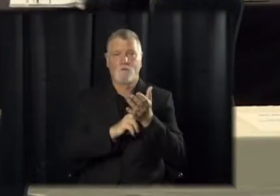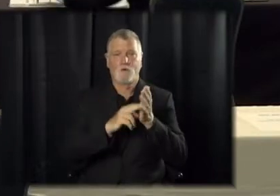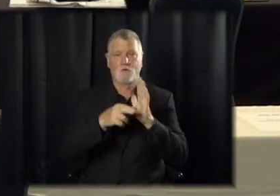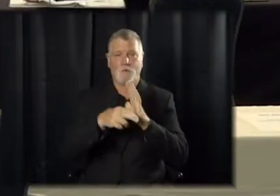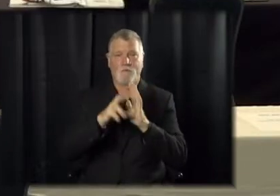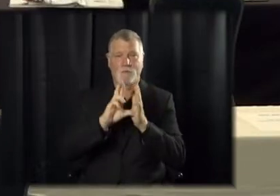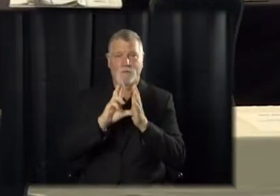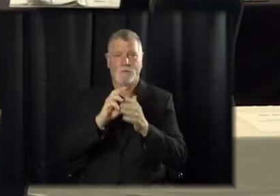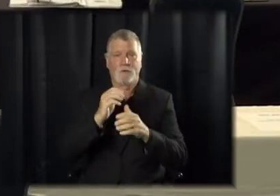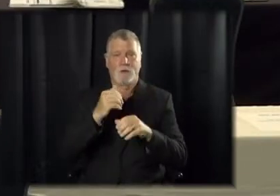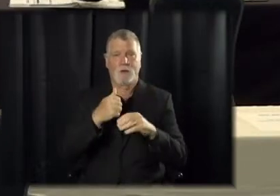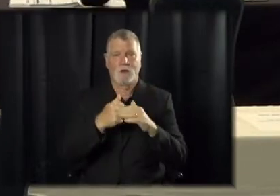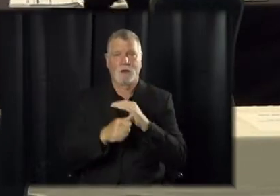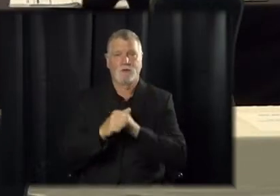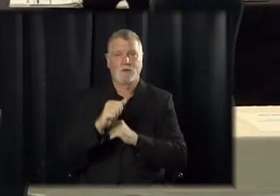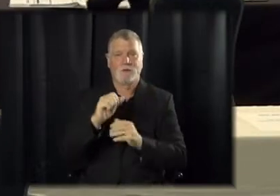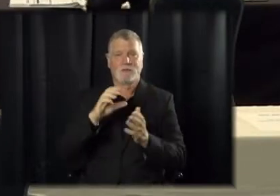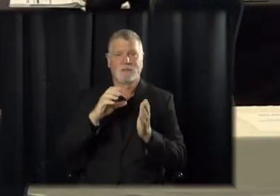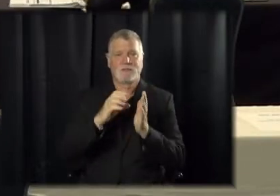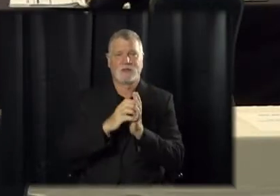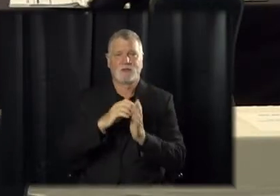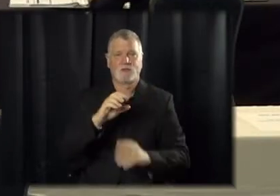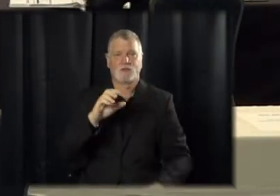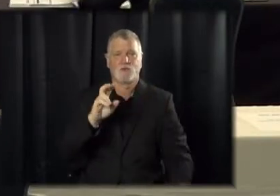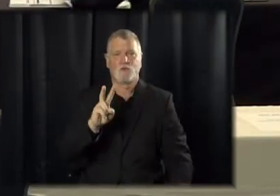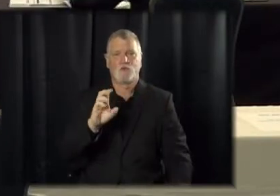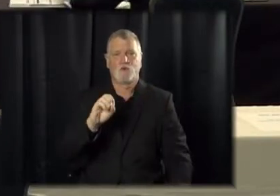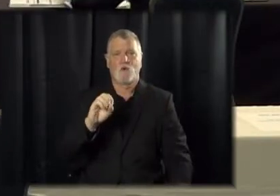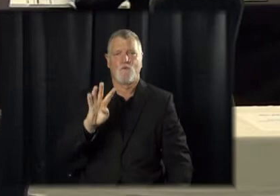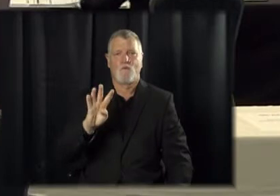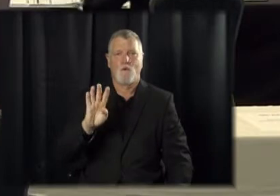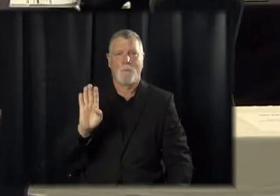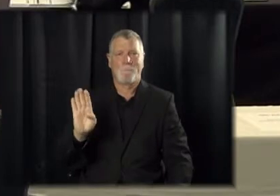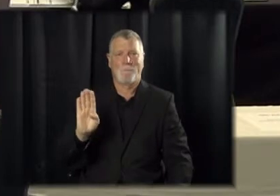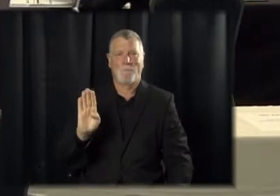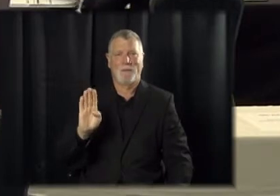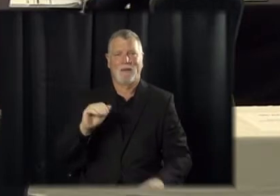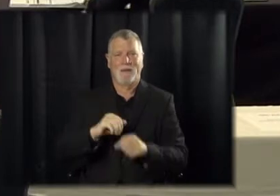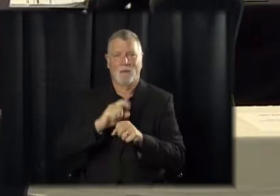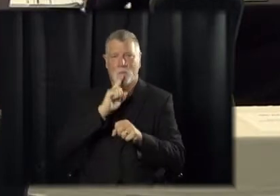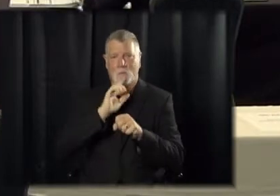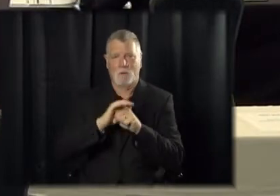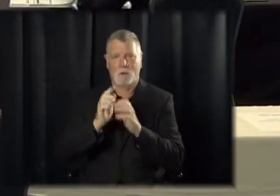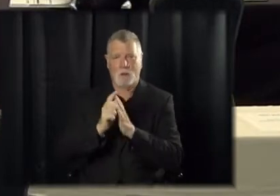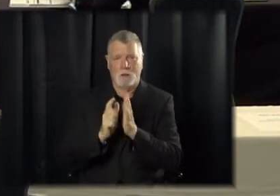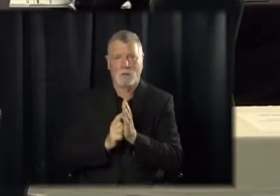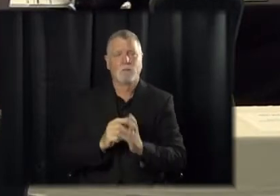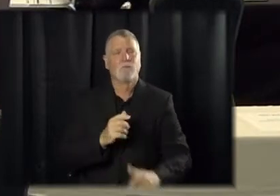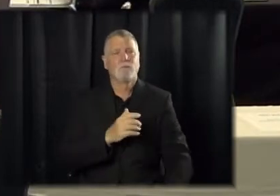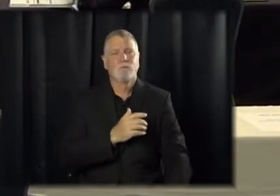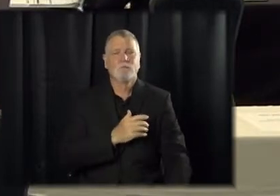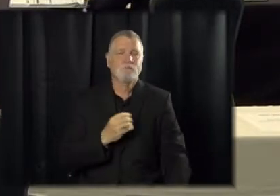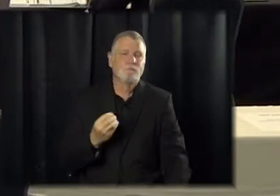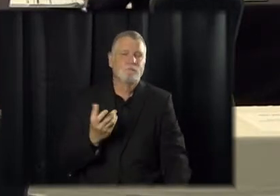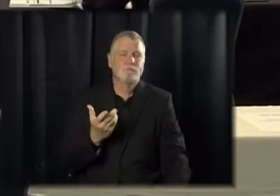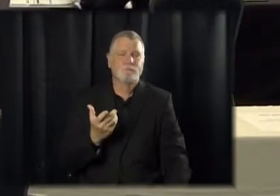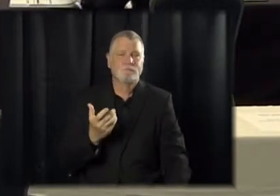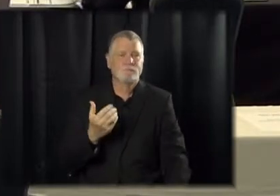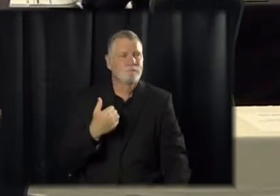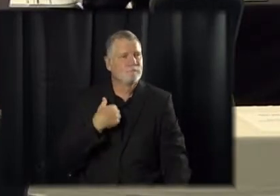review. Under Section 204B of PROMESA, we have a couple of, I think we have, or maybe it's just